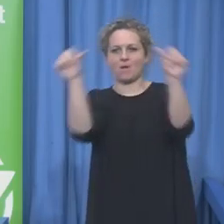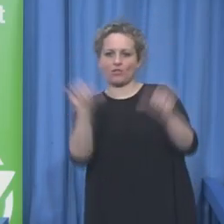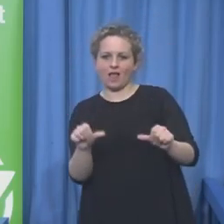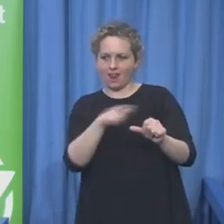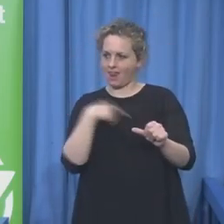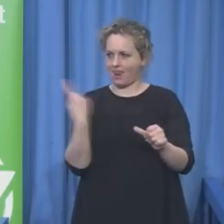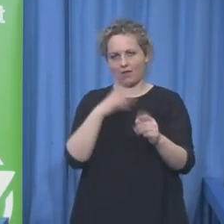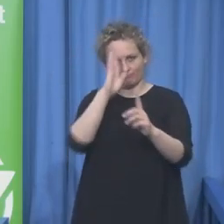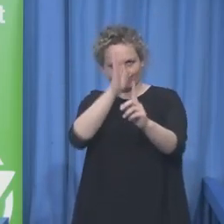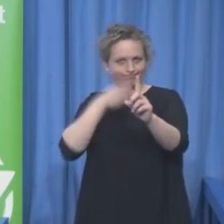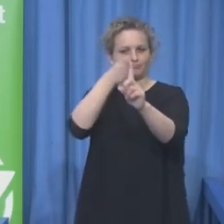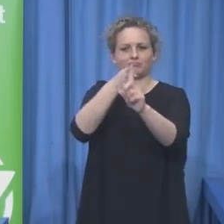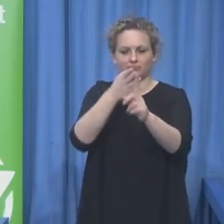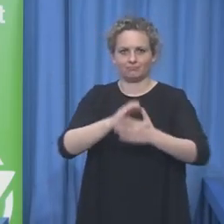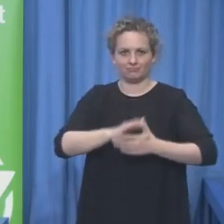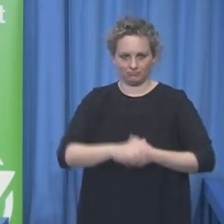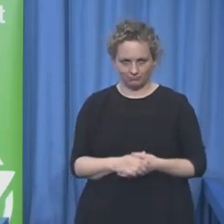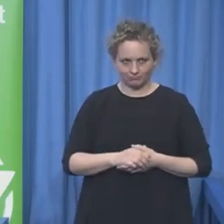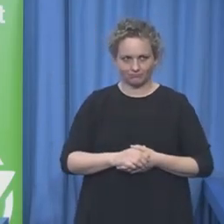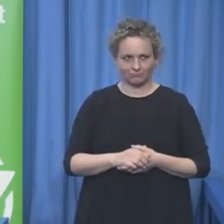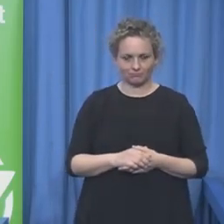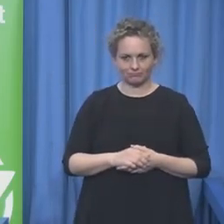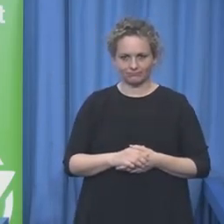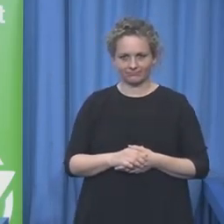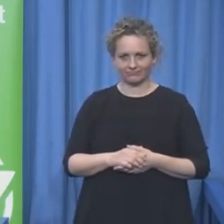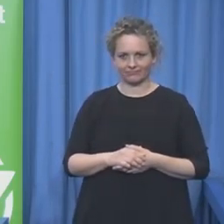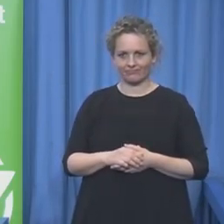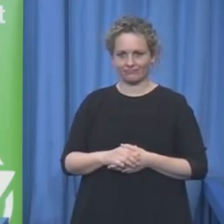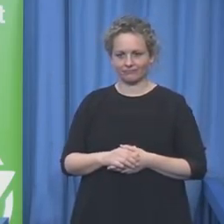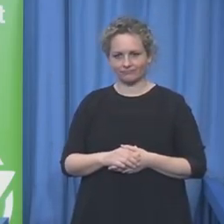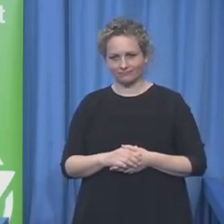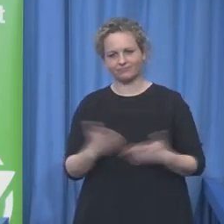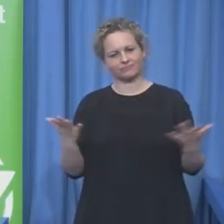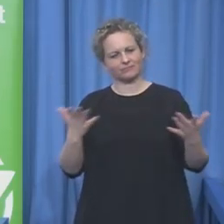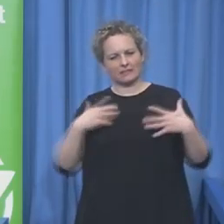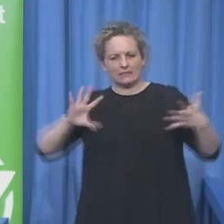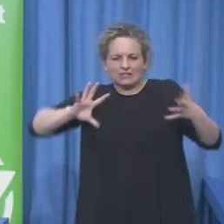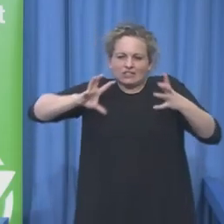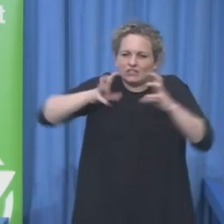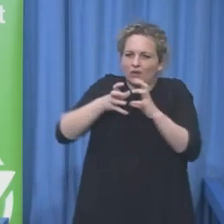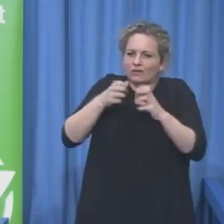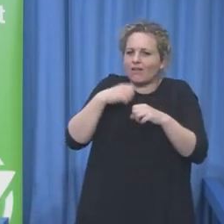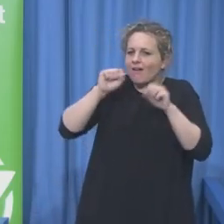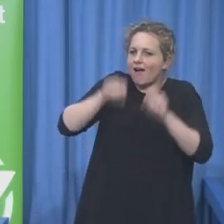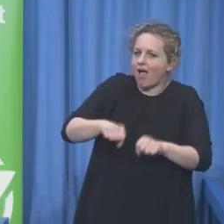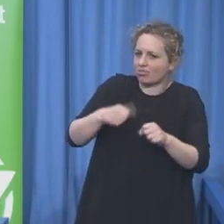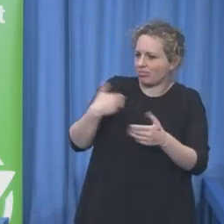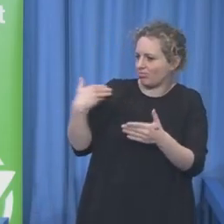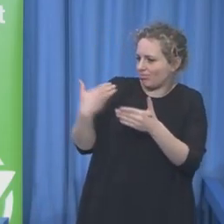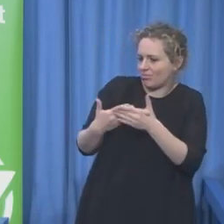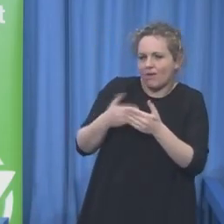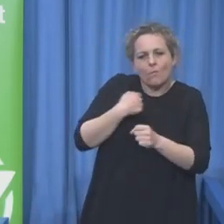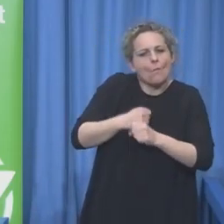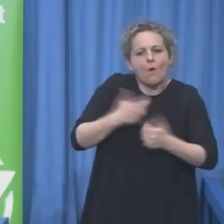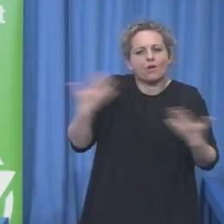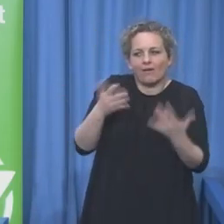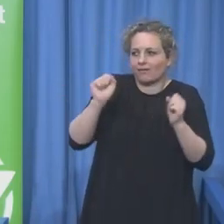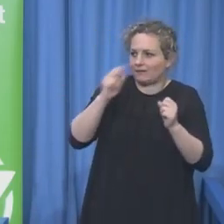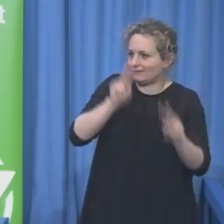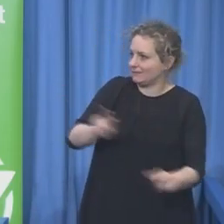So I want to give you a glimpse into some of our units. All our units were founded